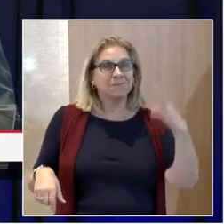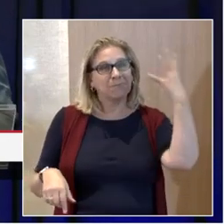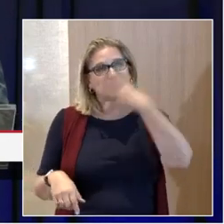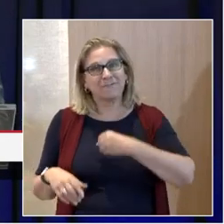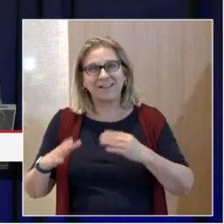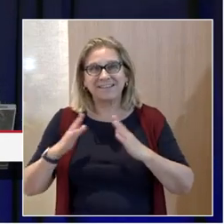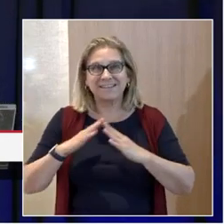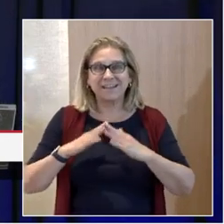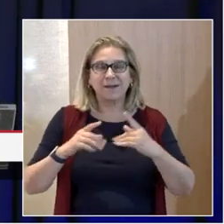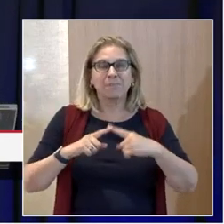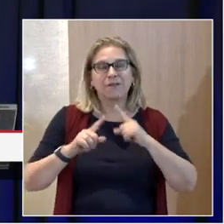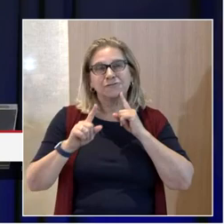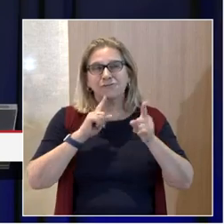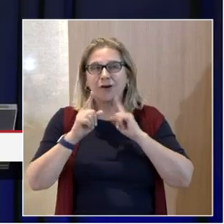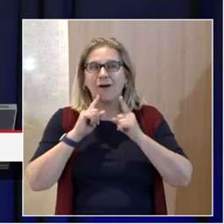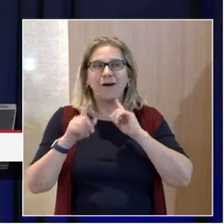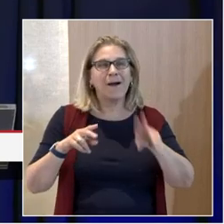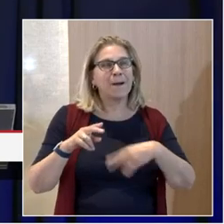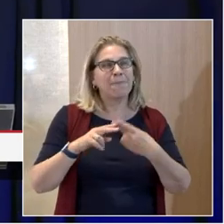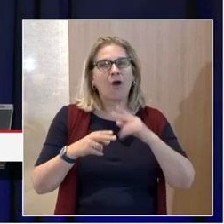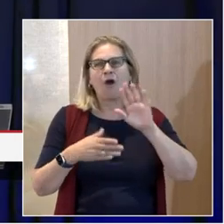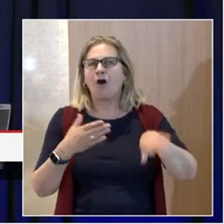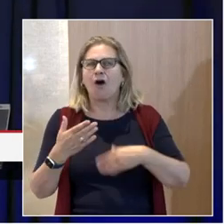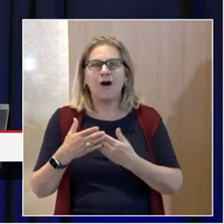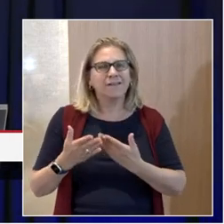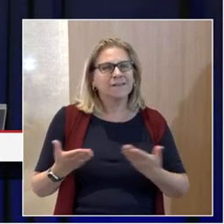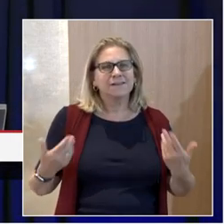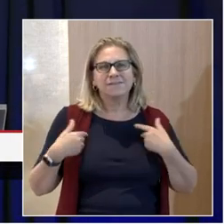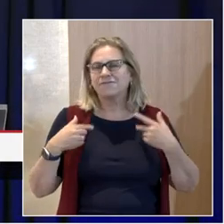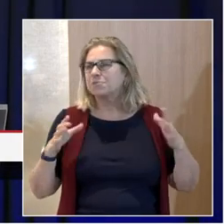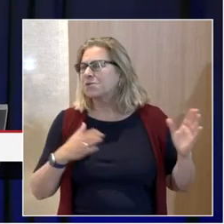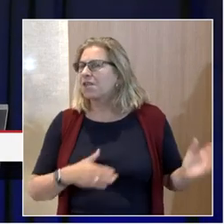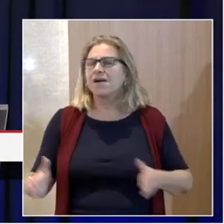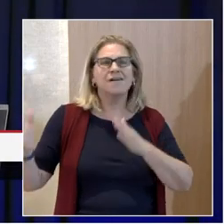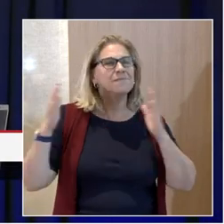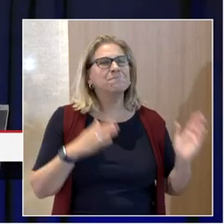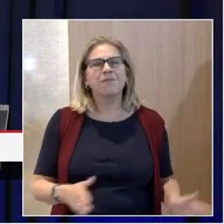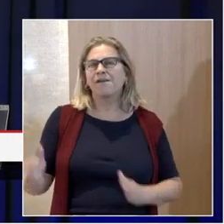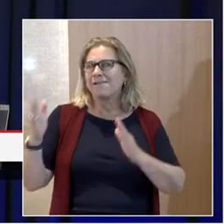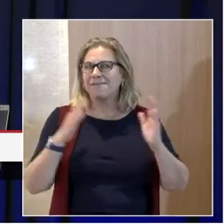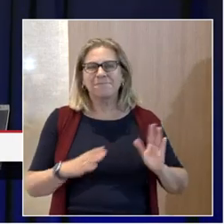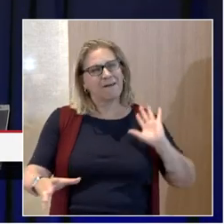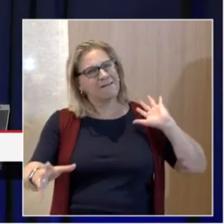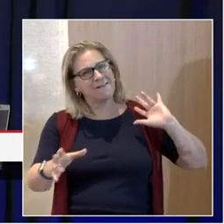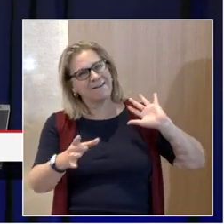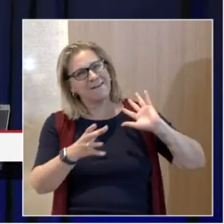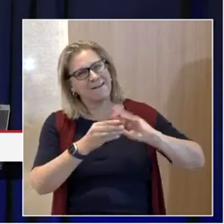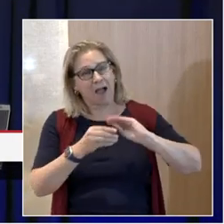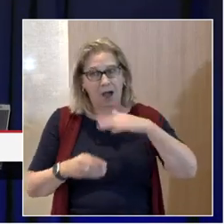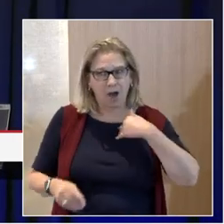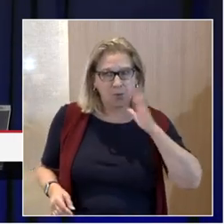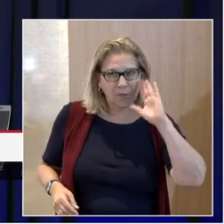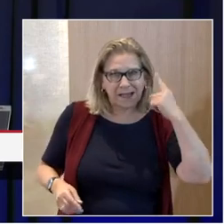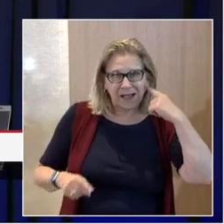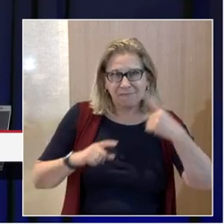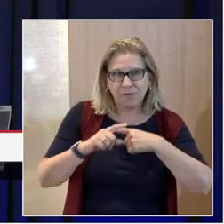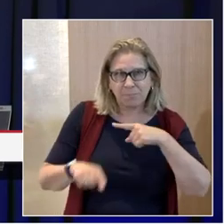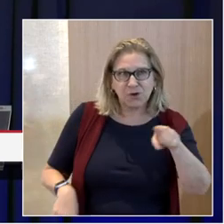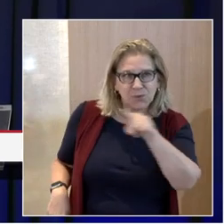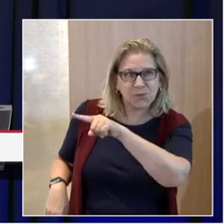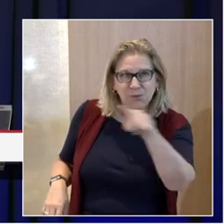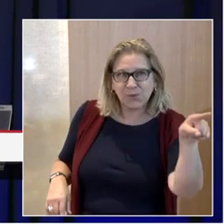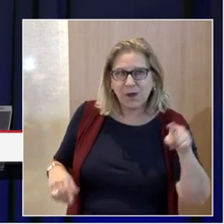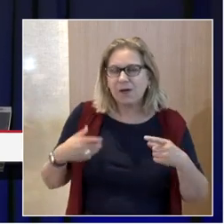about all the things that we have planned and that we will hear from you about what we need to do next